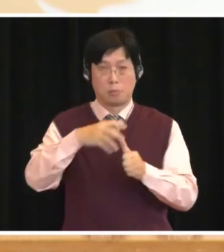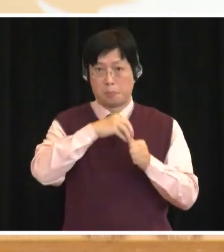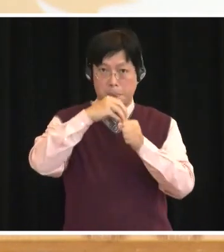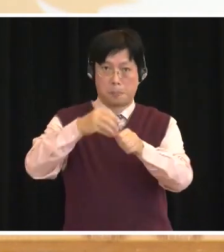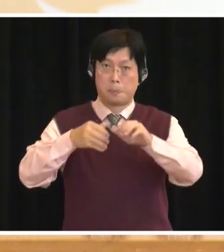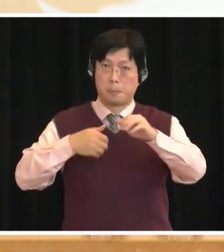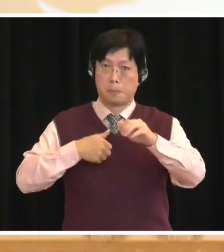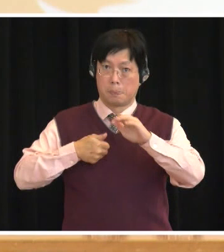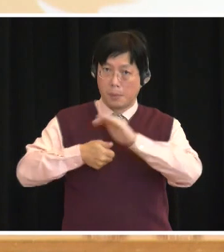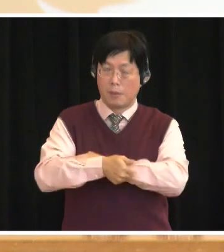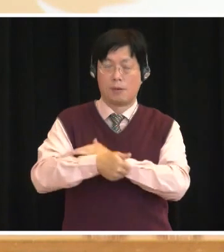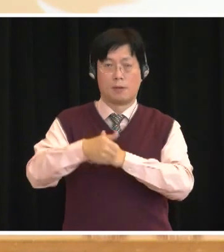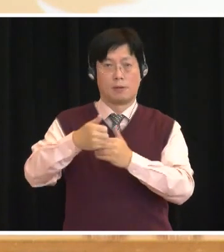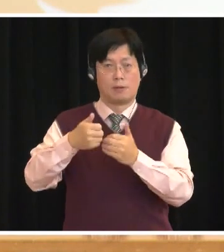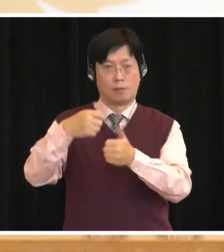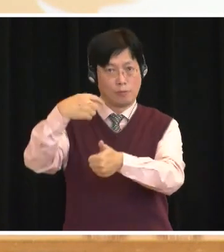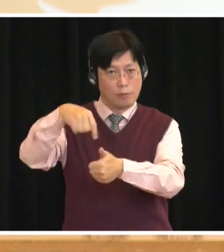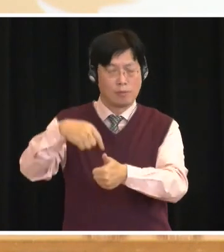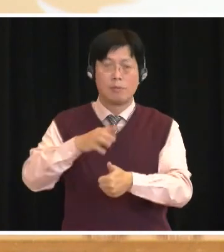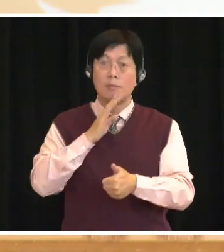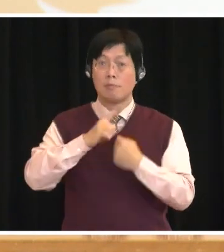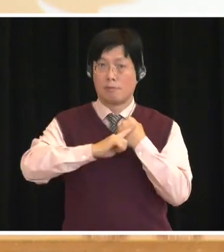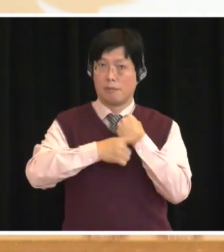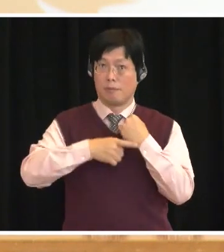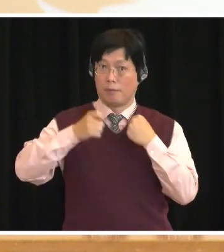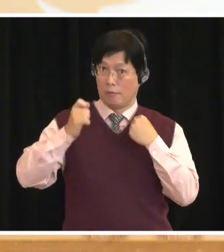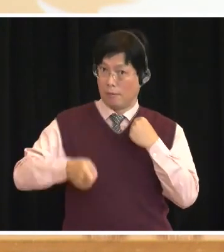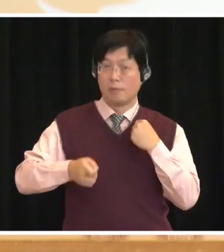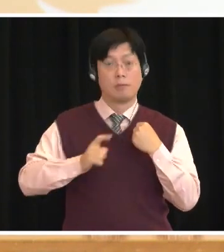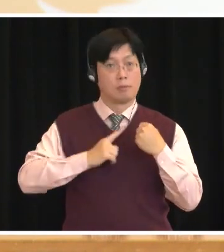to proceed the case to court.